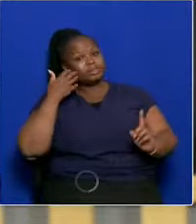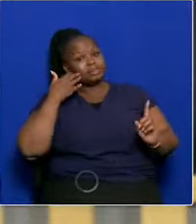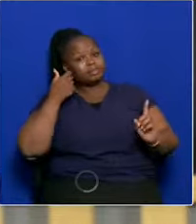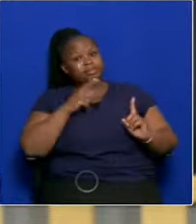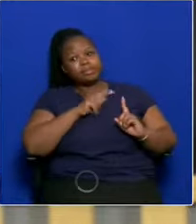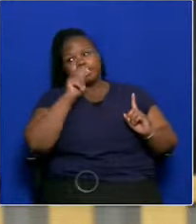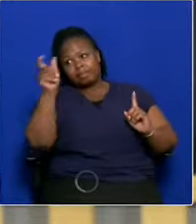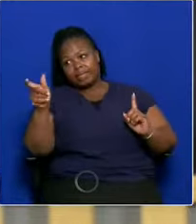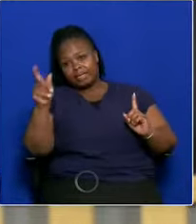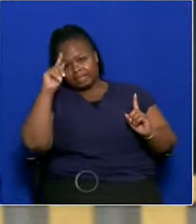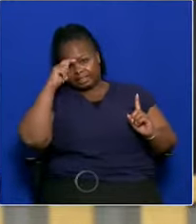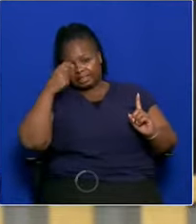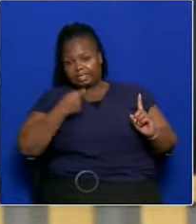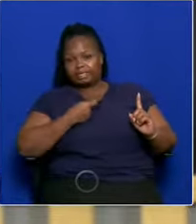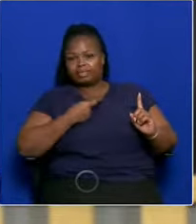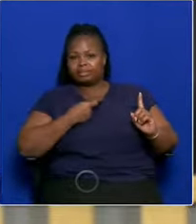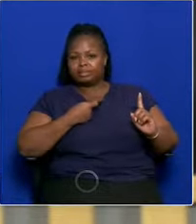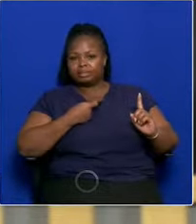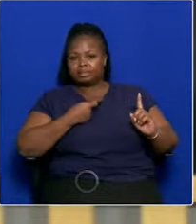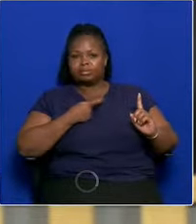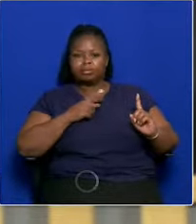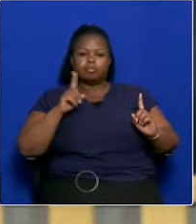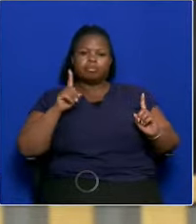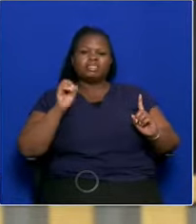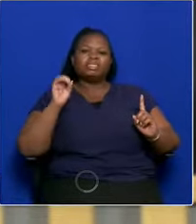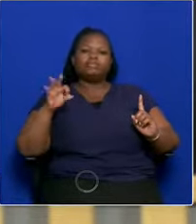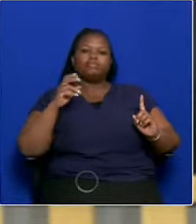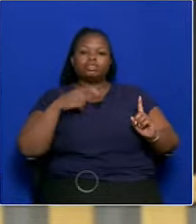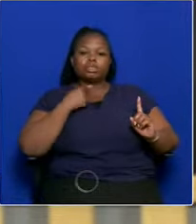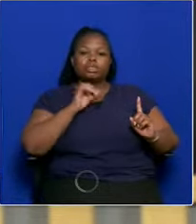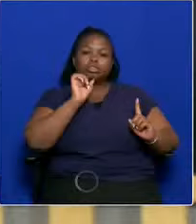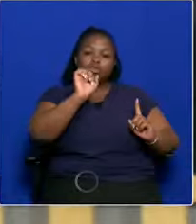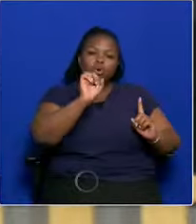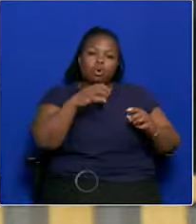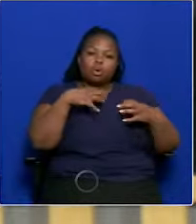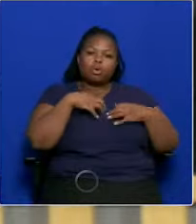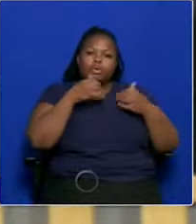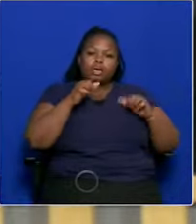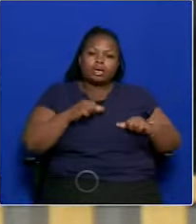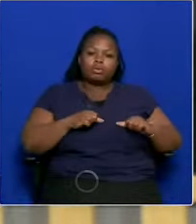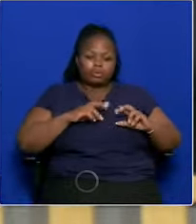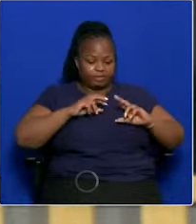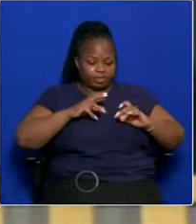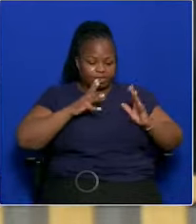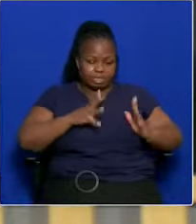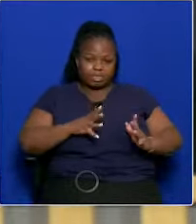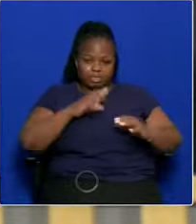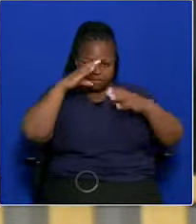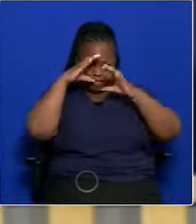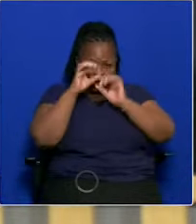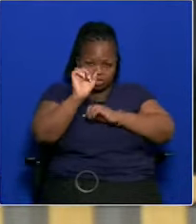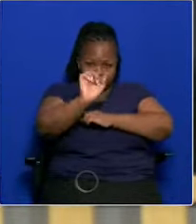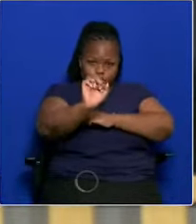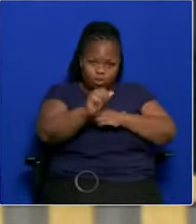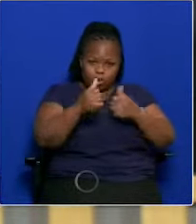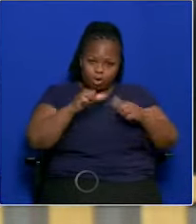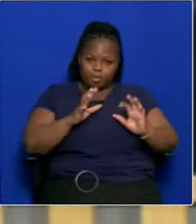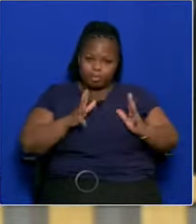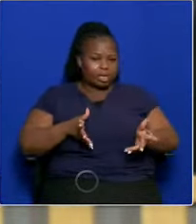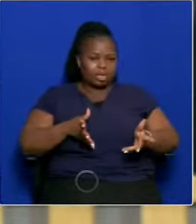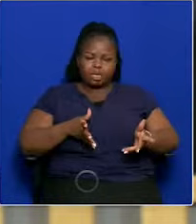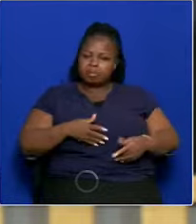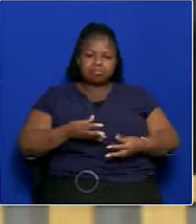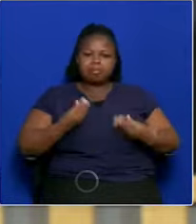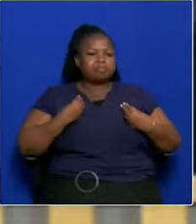to go and look there. But if we are just looking at your account, if investigators just look at your account, all they would